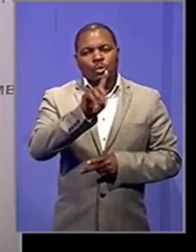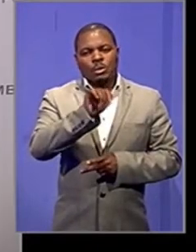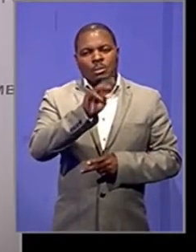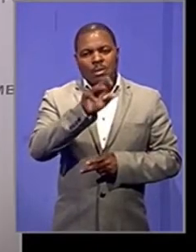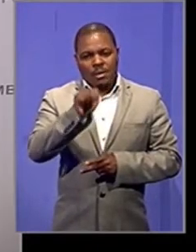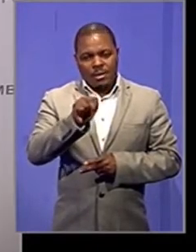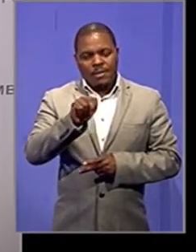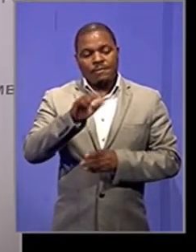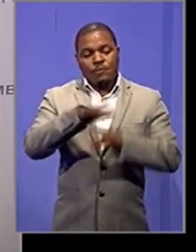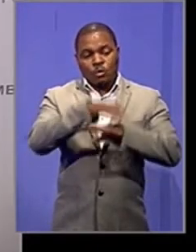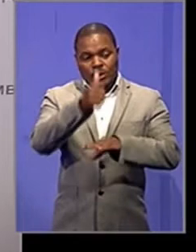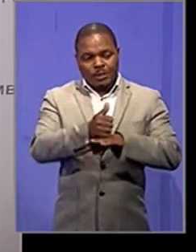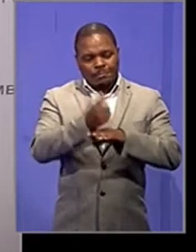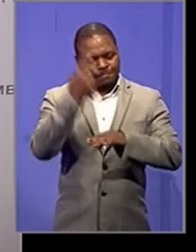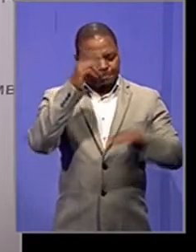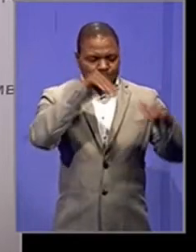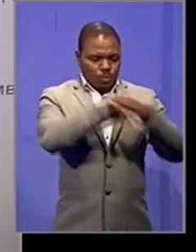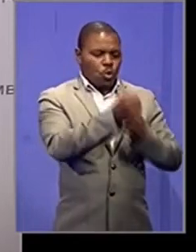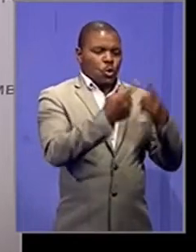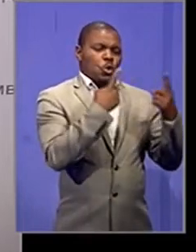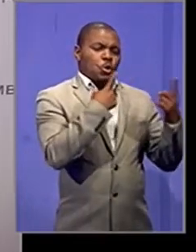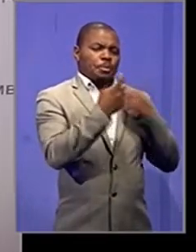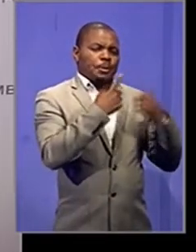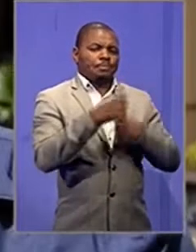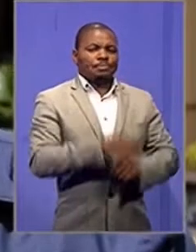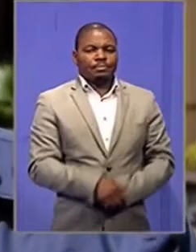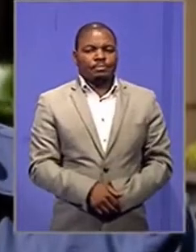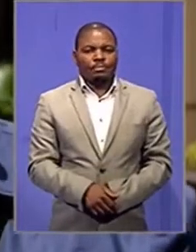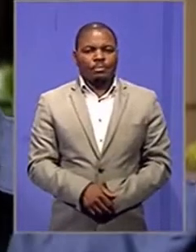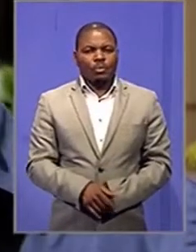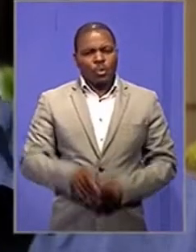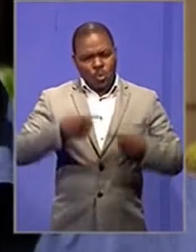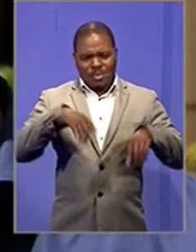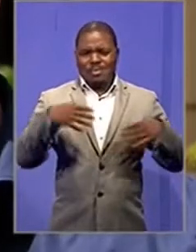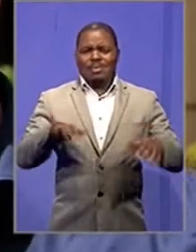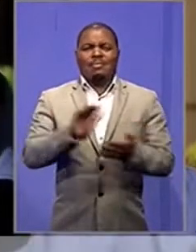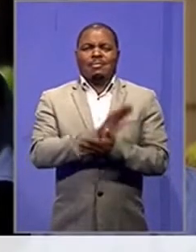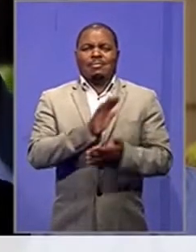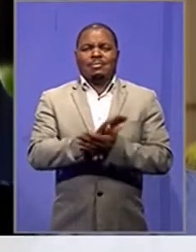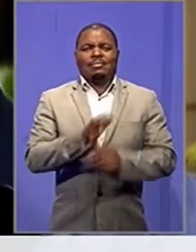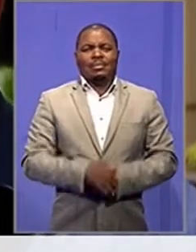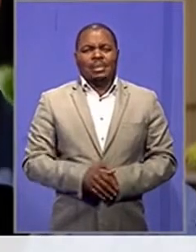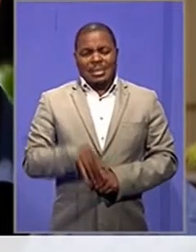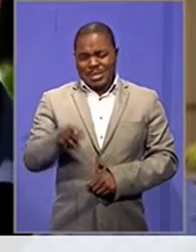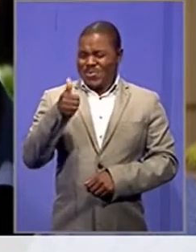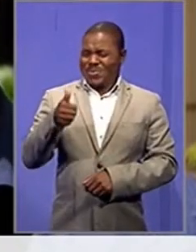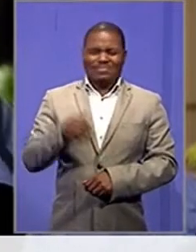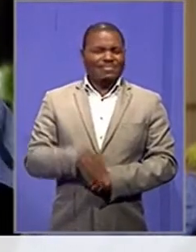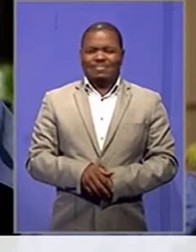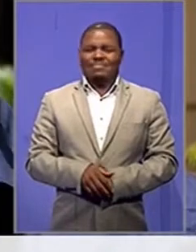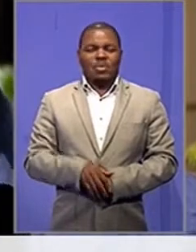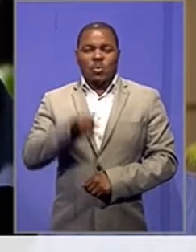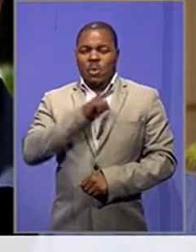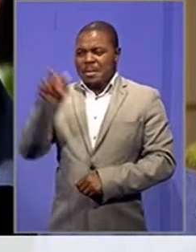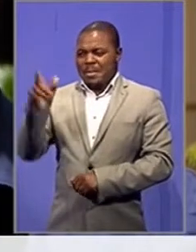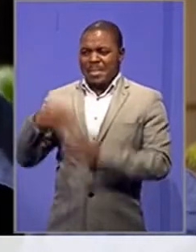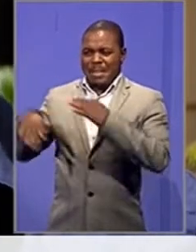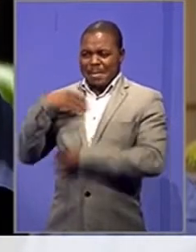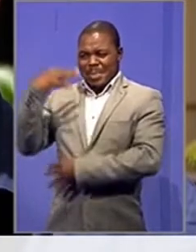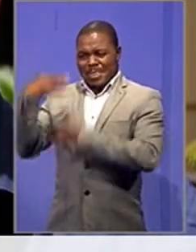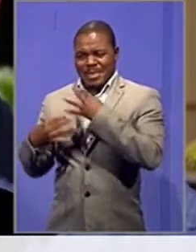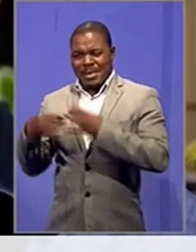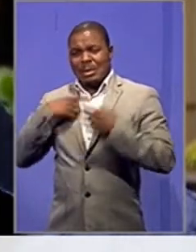ba bangwe ba gogele tshwetso eno kwa kgotlatshekelo. Obviously, we're very happy. Obviously, it's not a good thing that somebody goes to jail, and it's not something